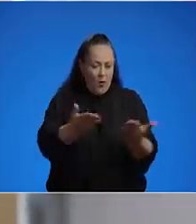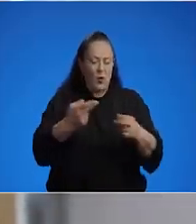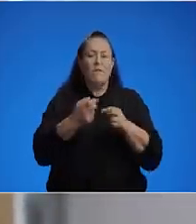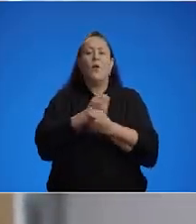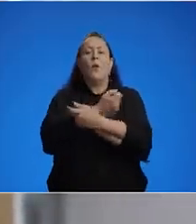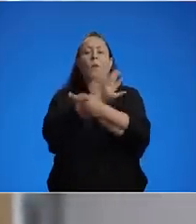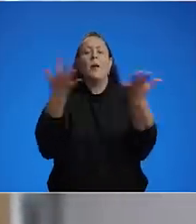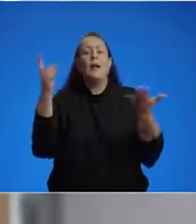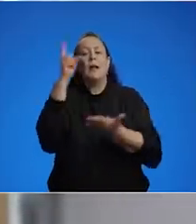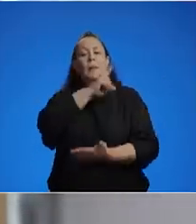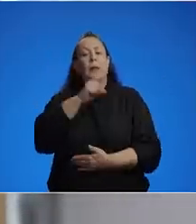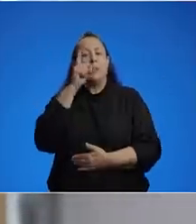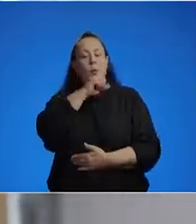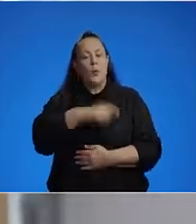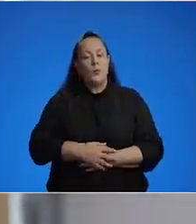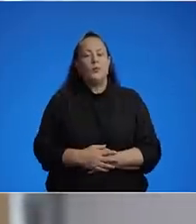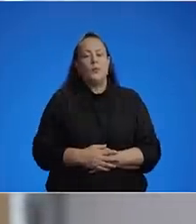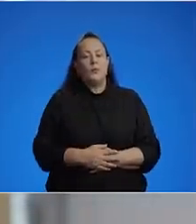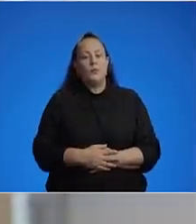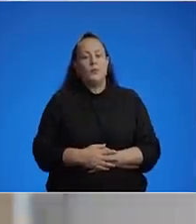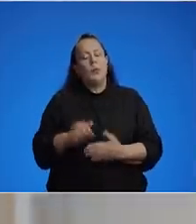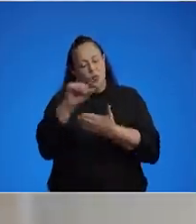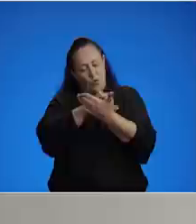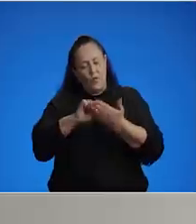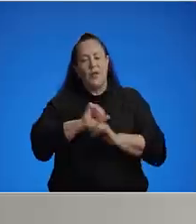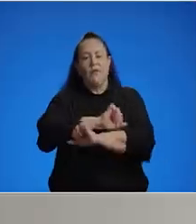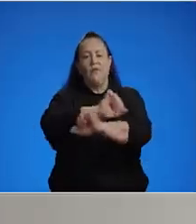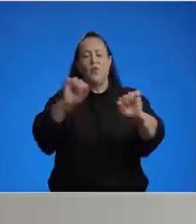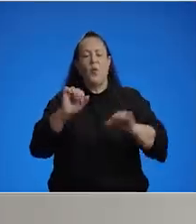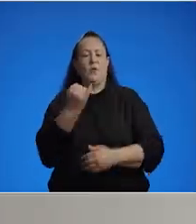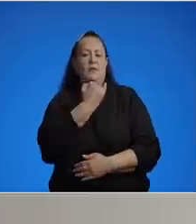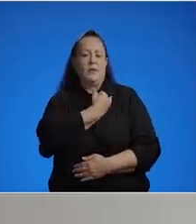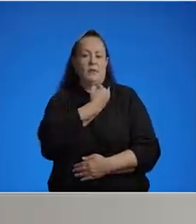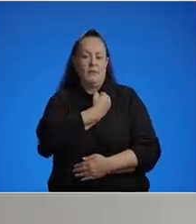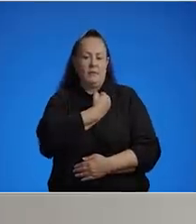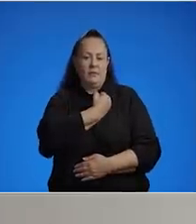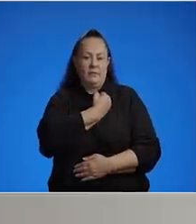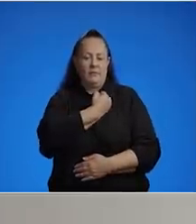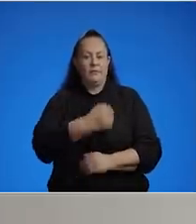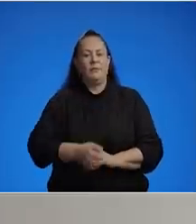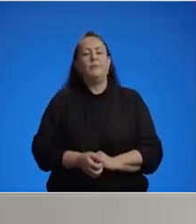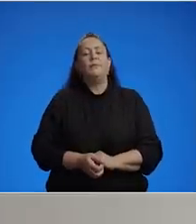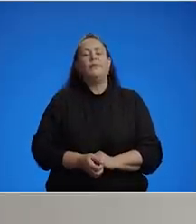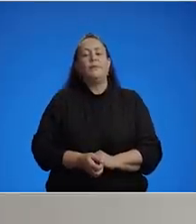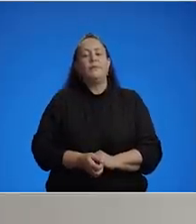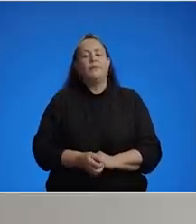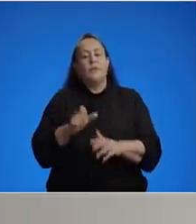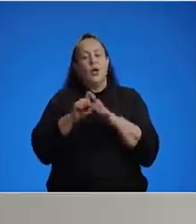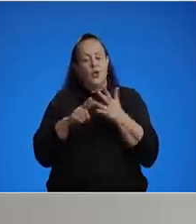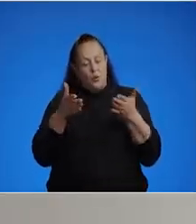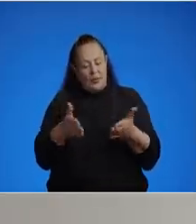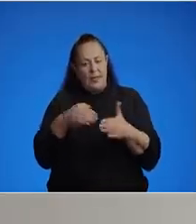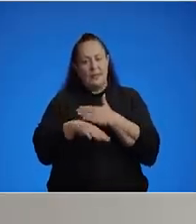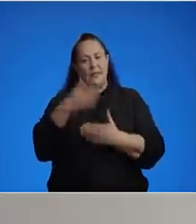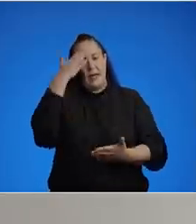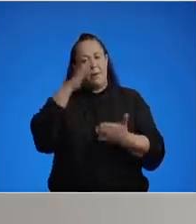will be poured out for you, And for many, For the forgiveness of sins. Do